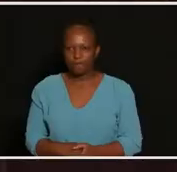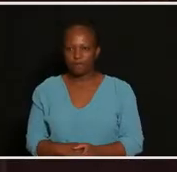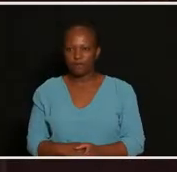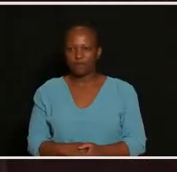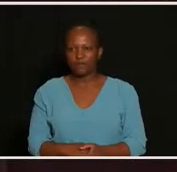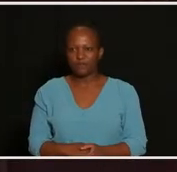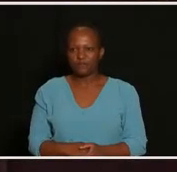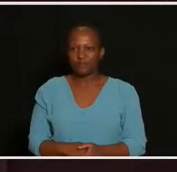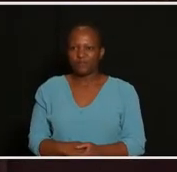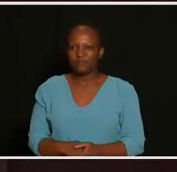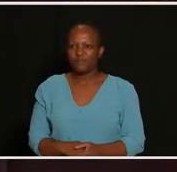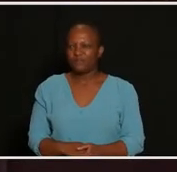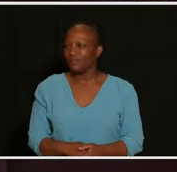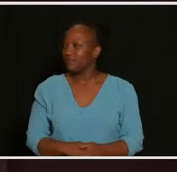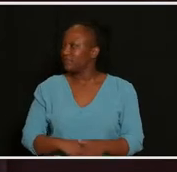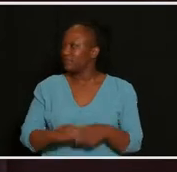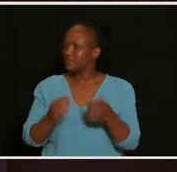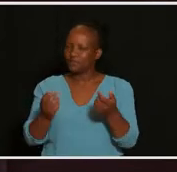next